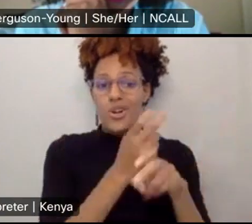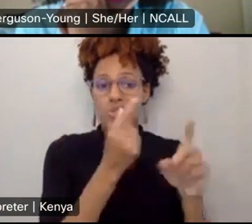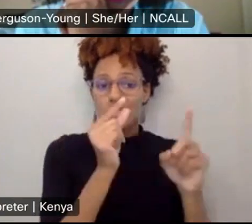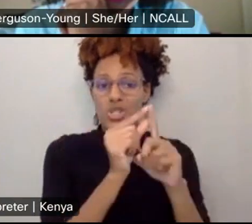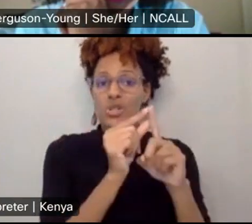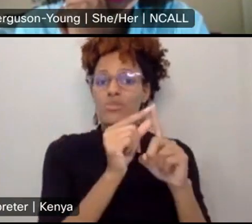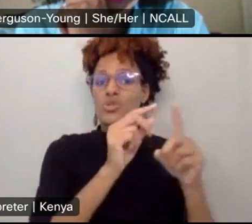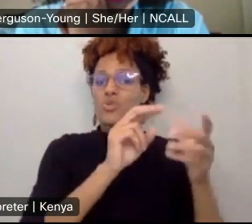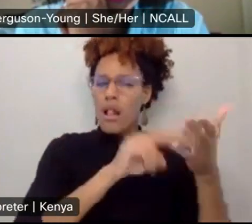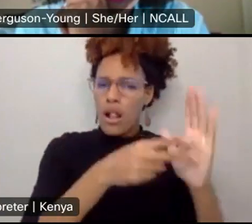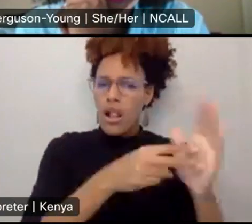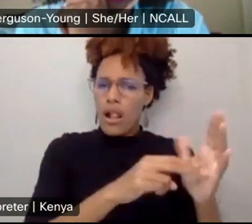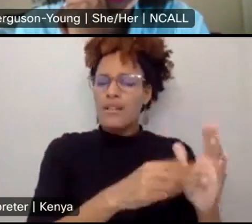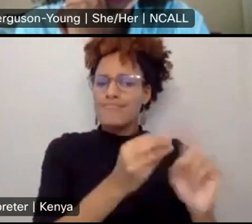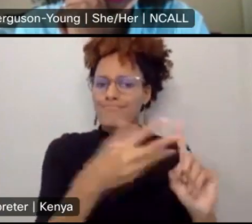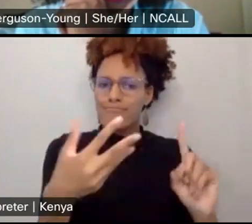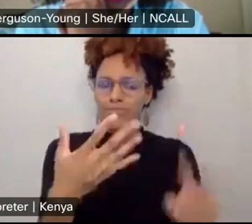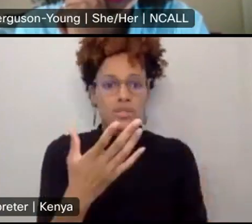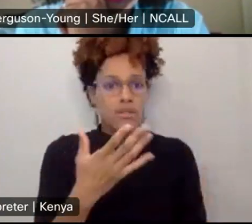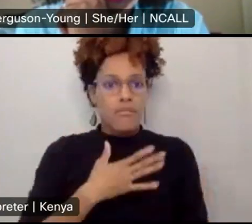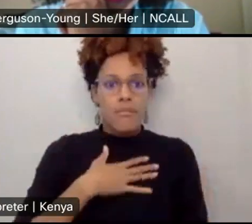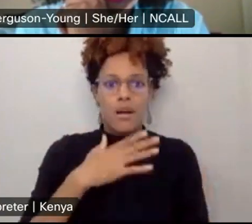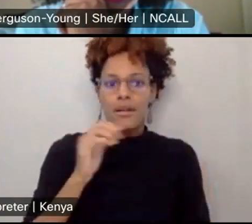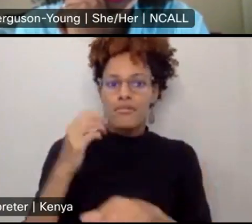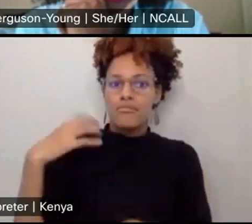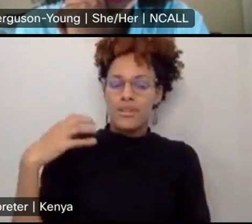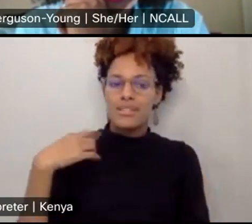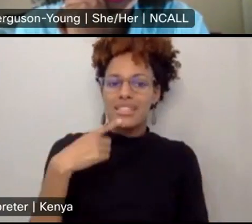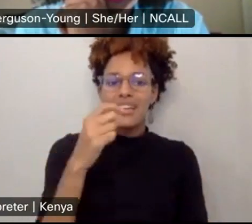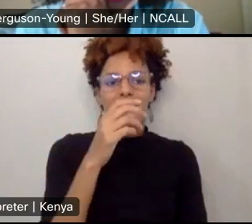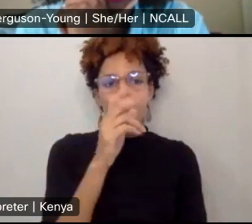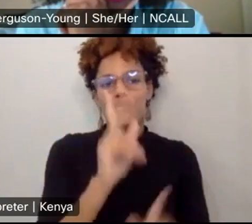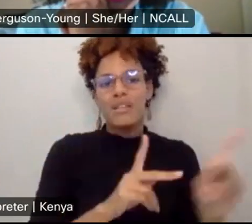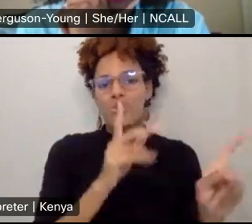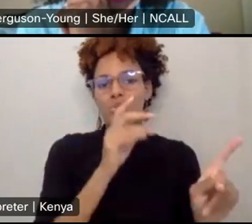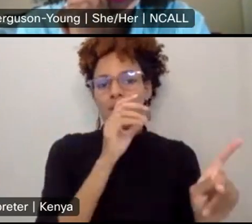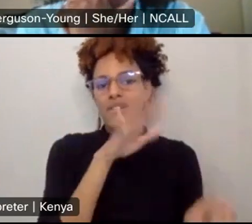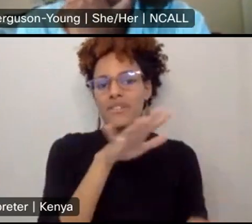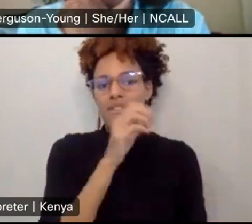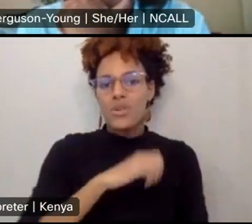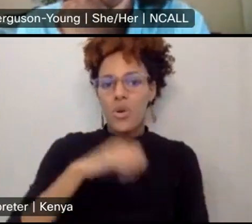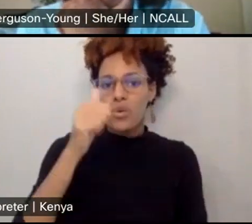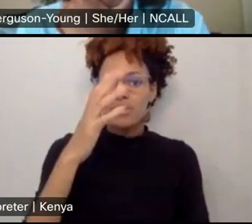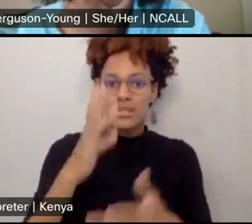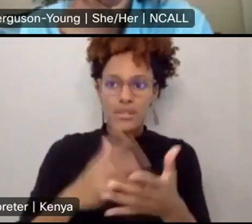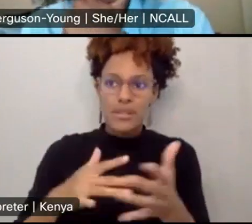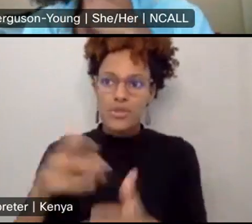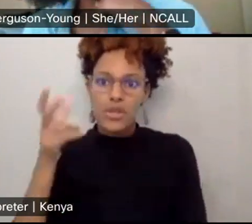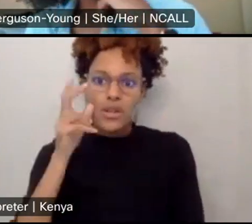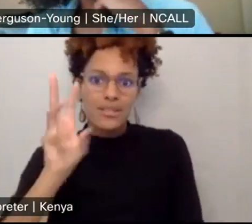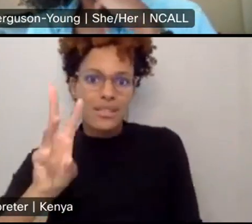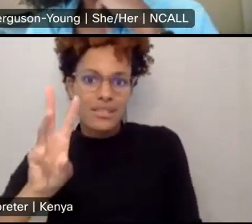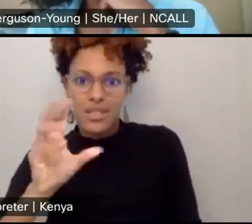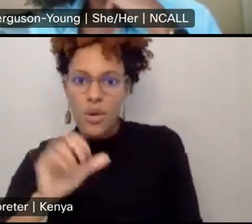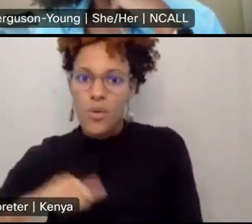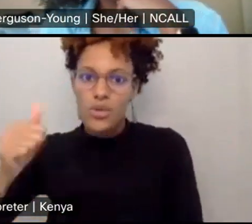define. Like at my employer, we say anyone 55 and over, but sometimes you hear 60 and over, sometimes you're 65 and over.